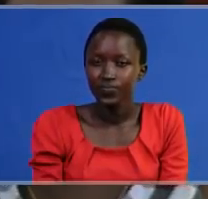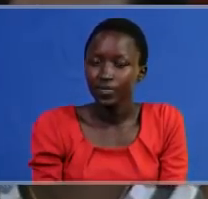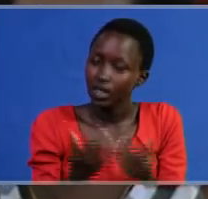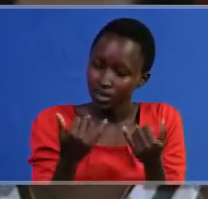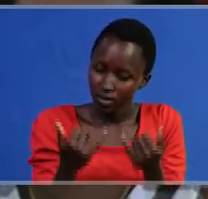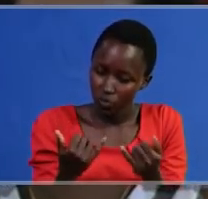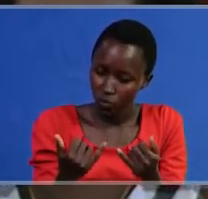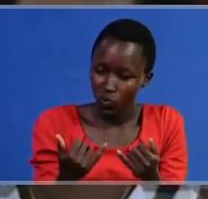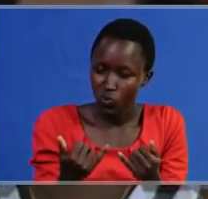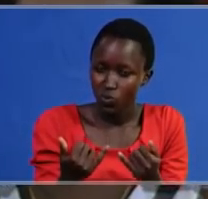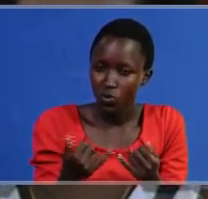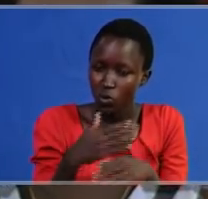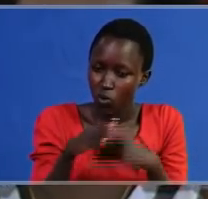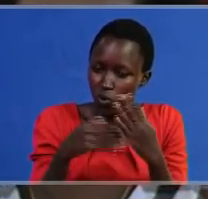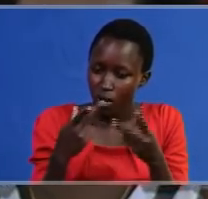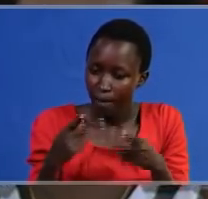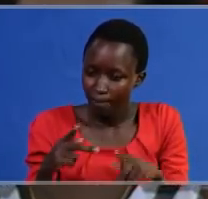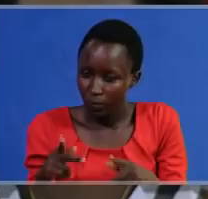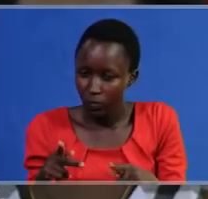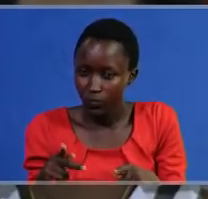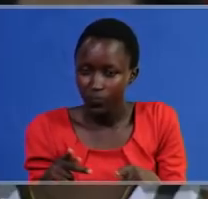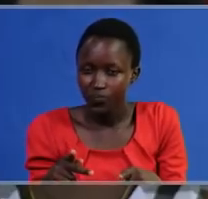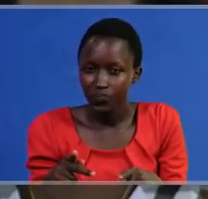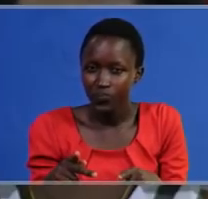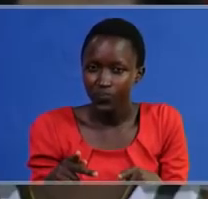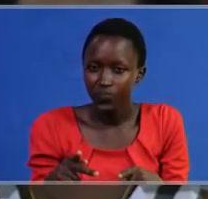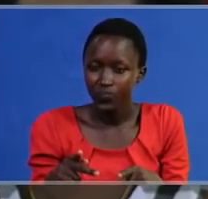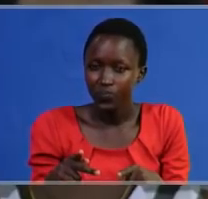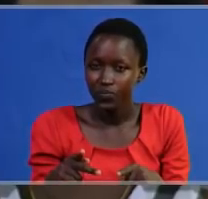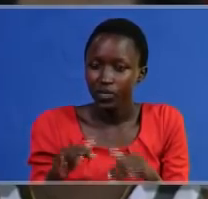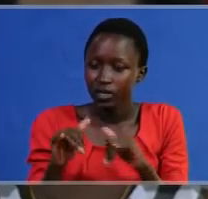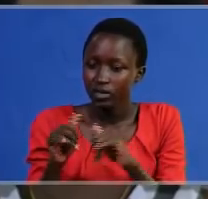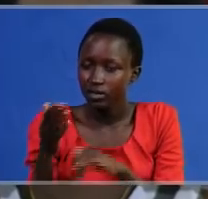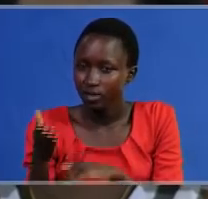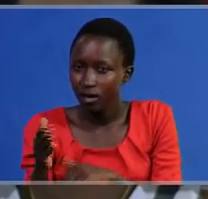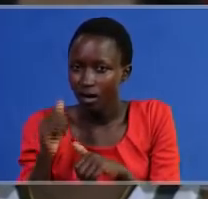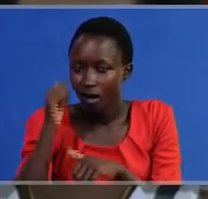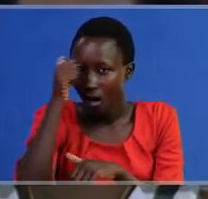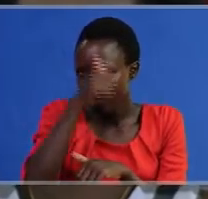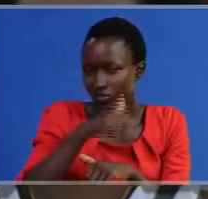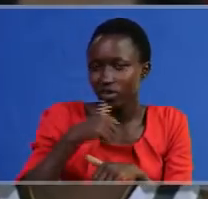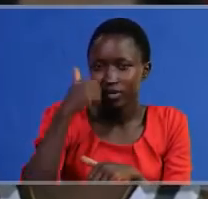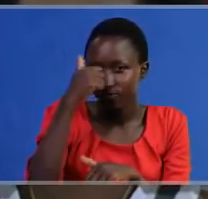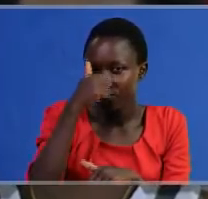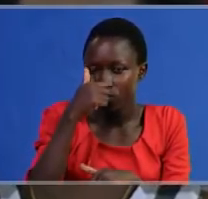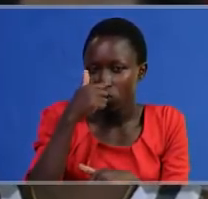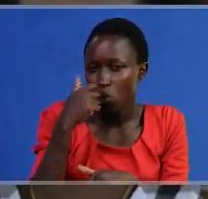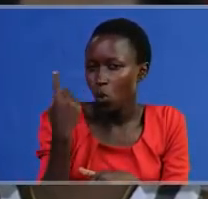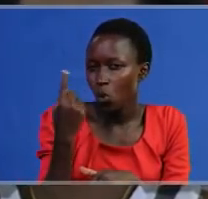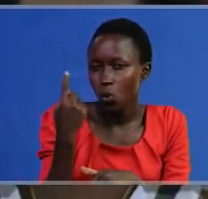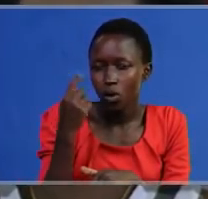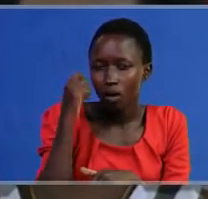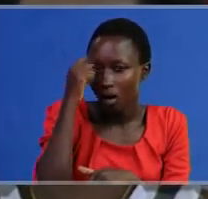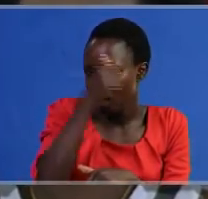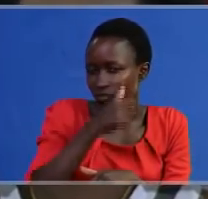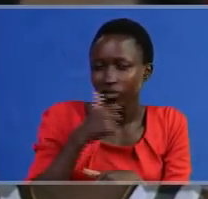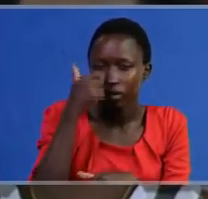Now, all human beings stayed in Africa, only in